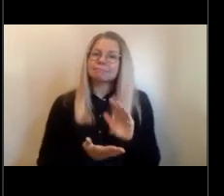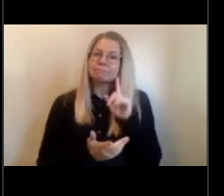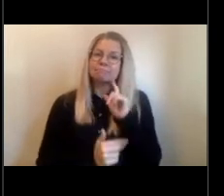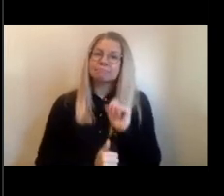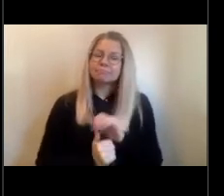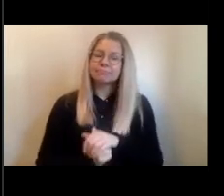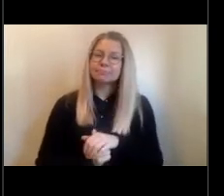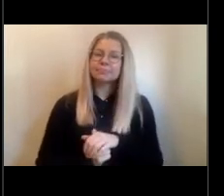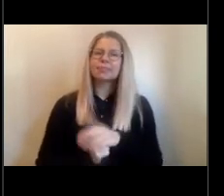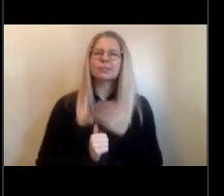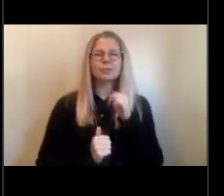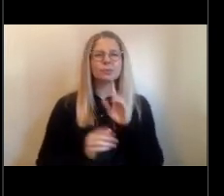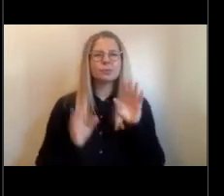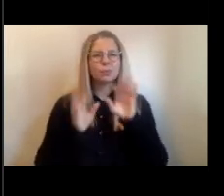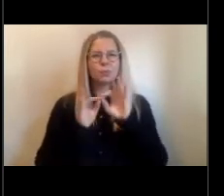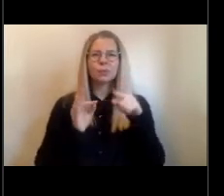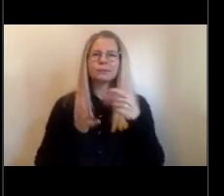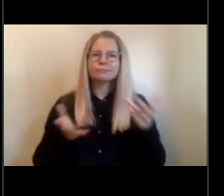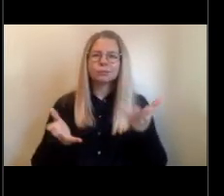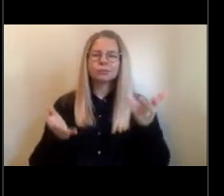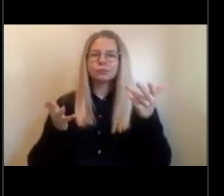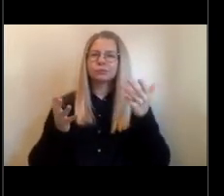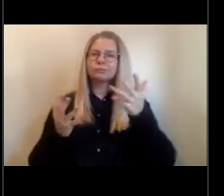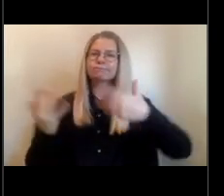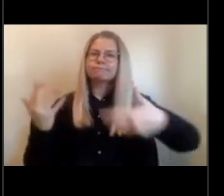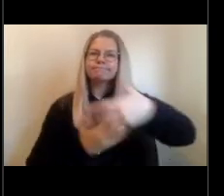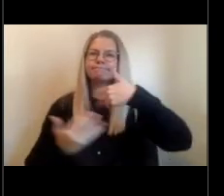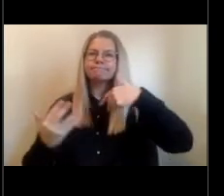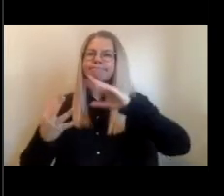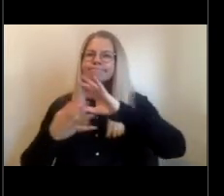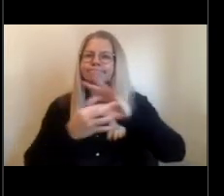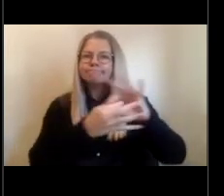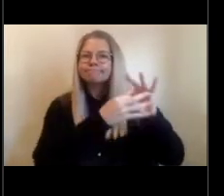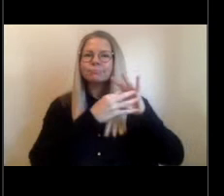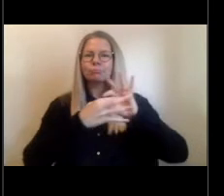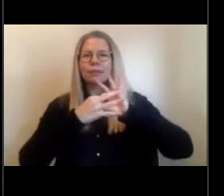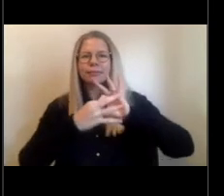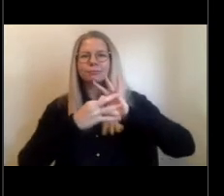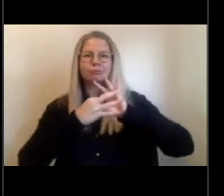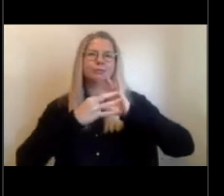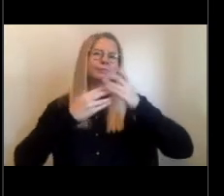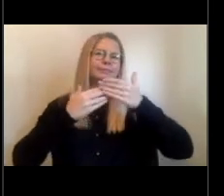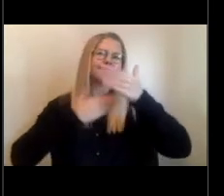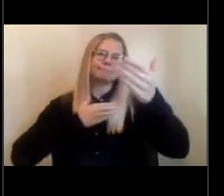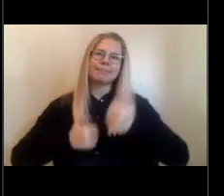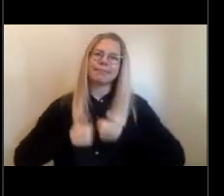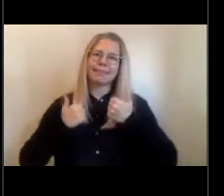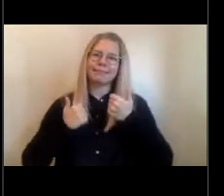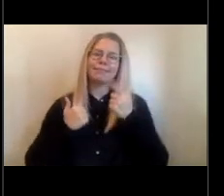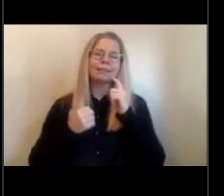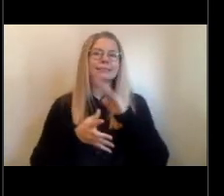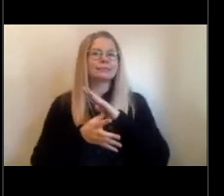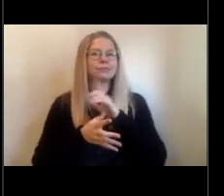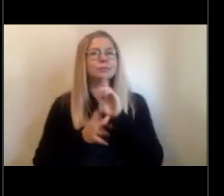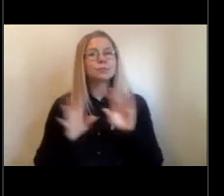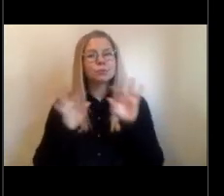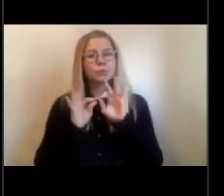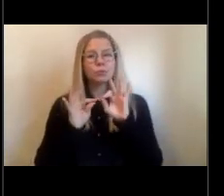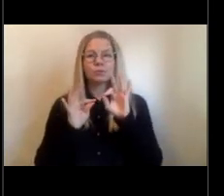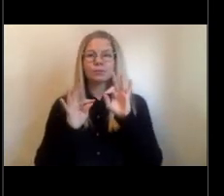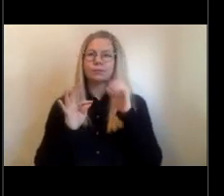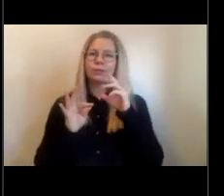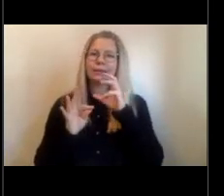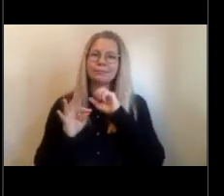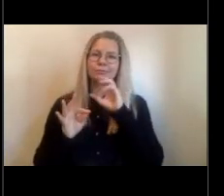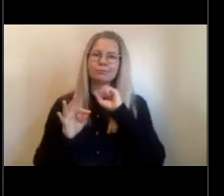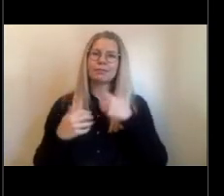to rebuild social connections and attachment relationships over a long life is really actually quite critical to healthy aging. And this is